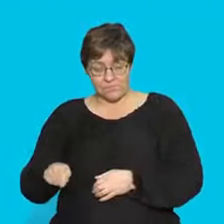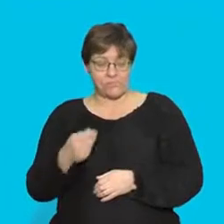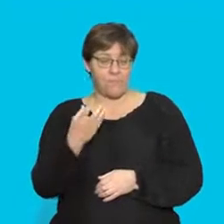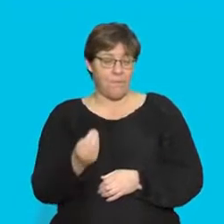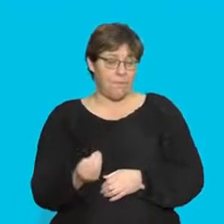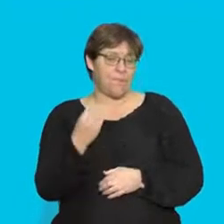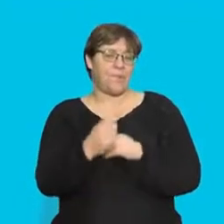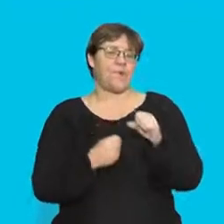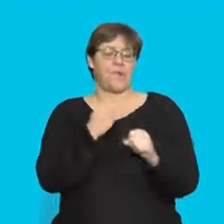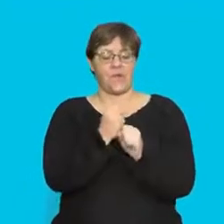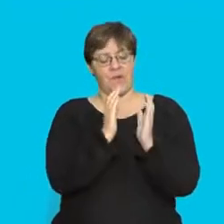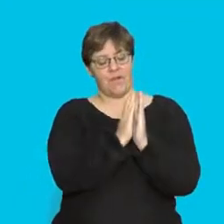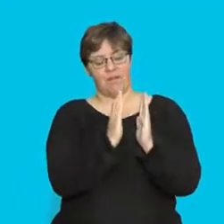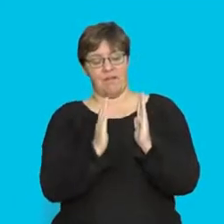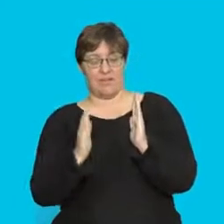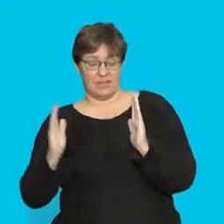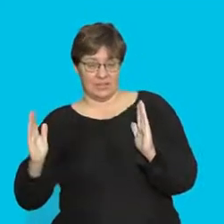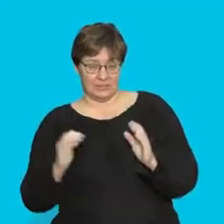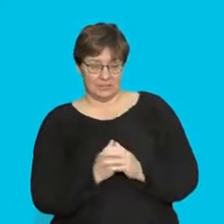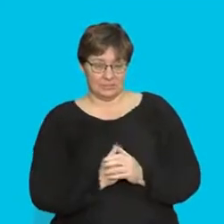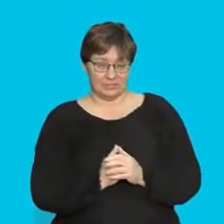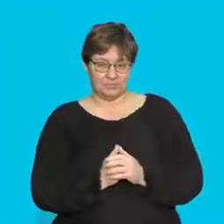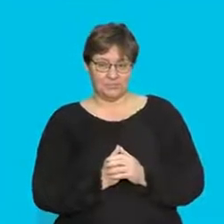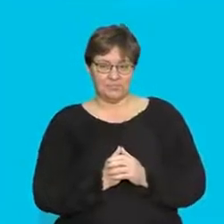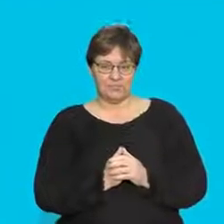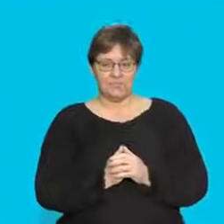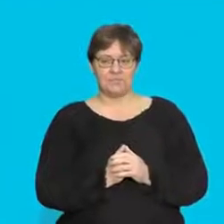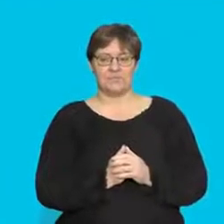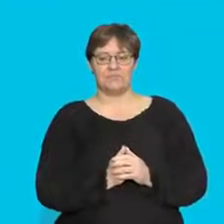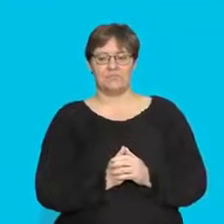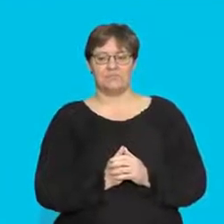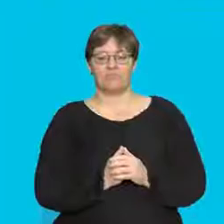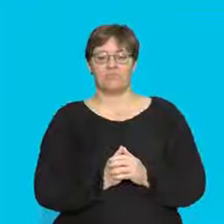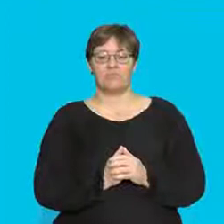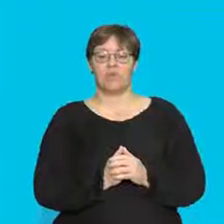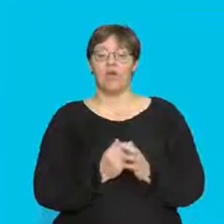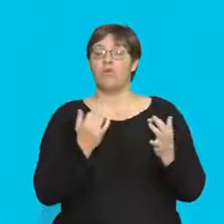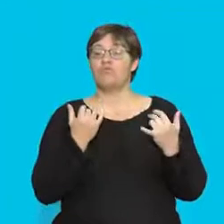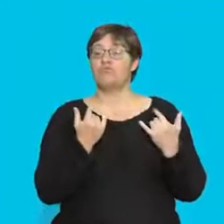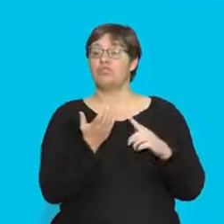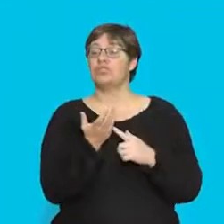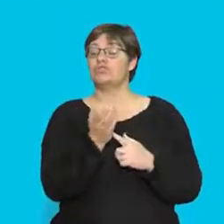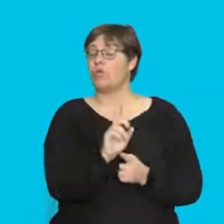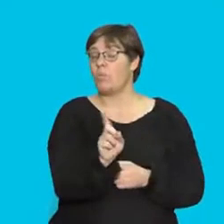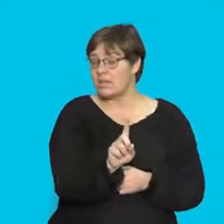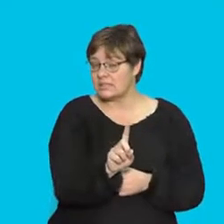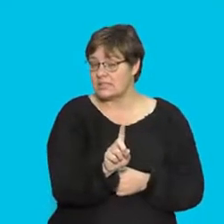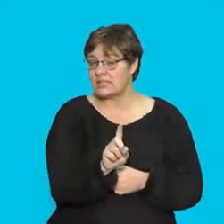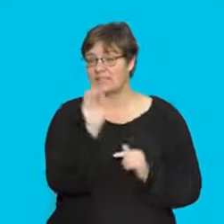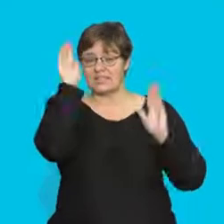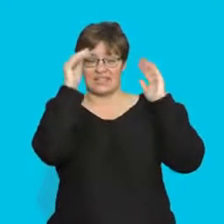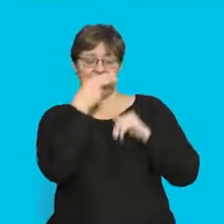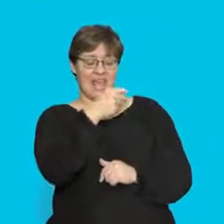got over the years, and in the green we're showing the hare, and